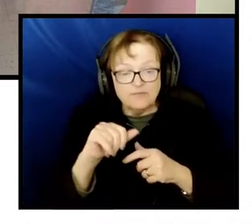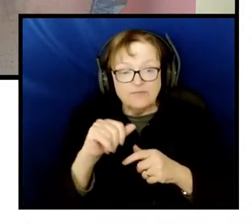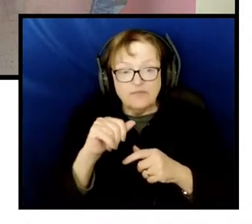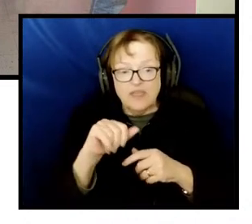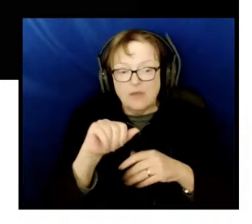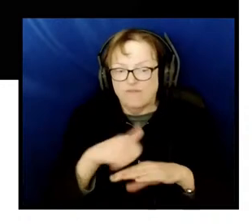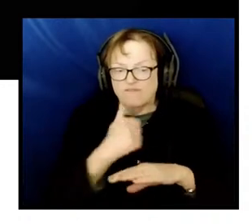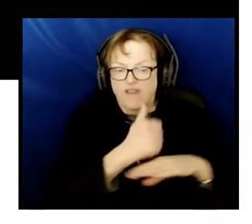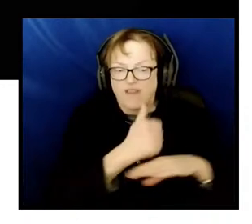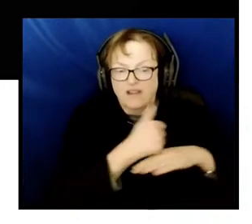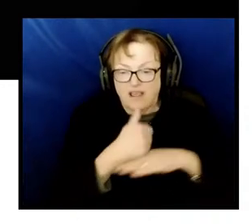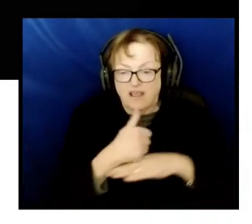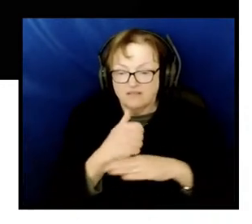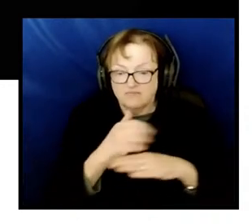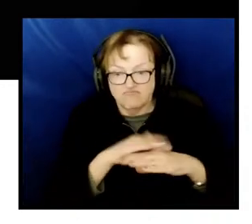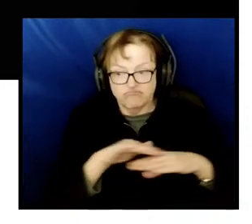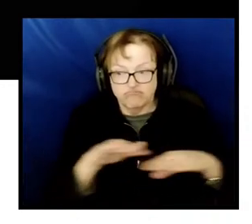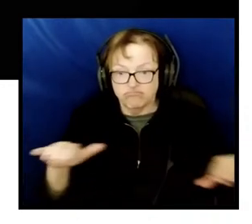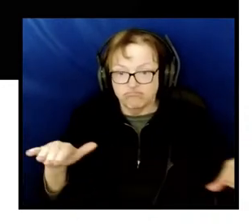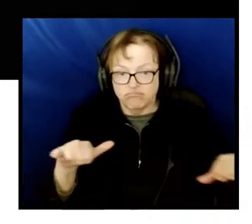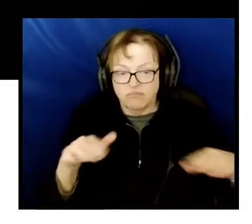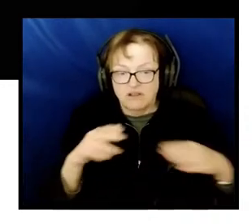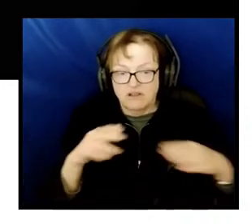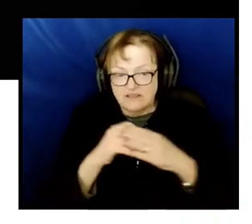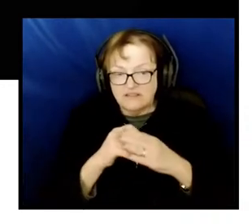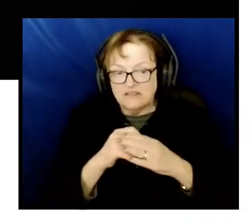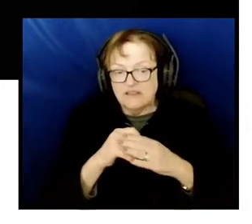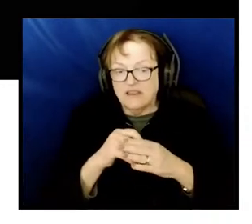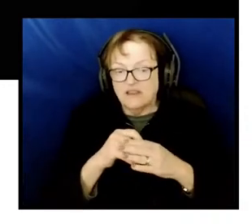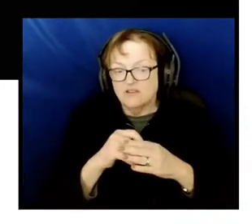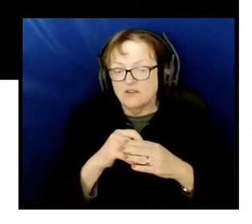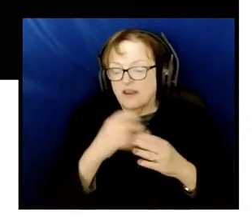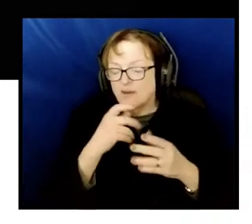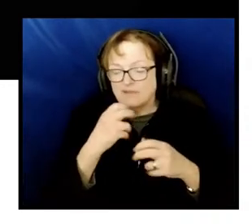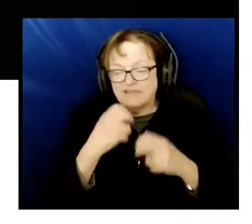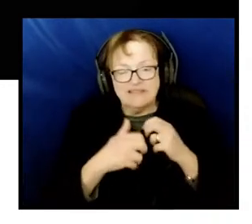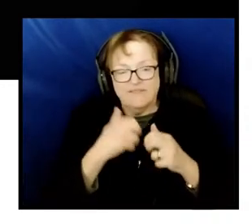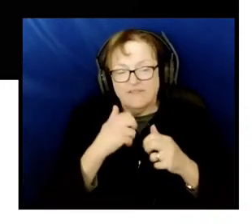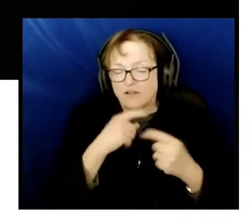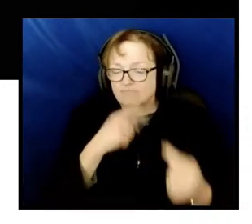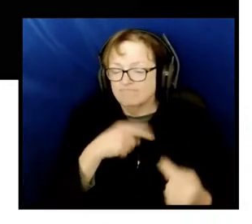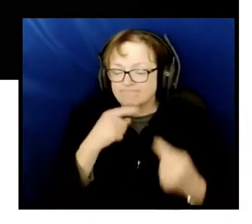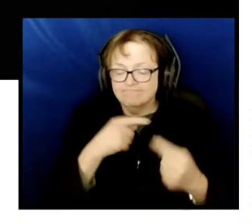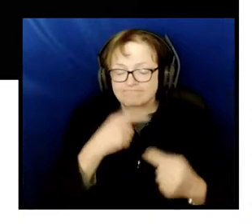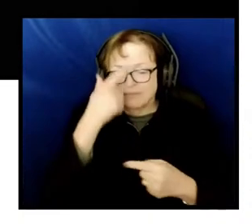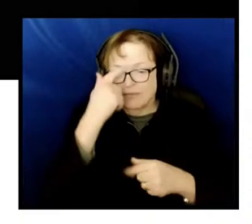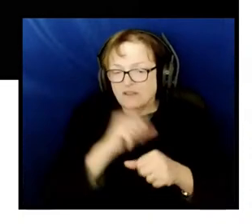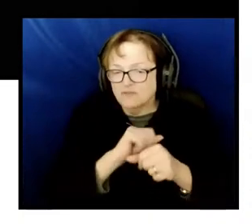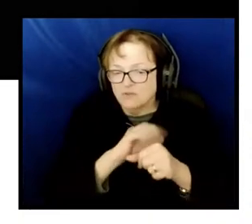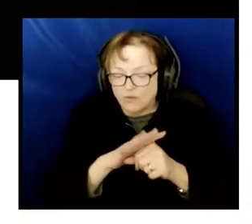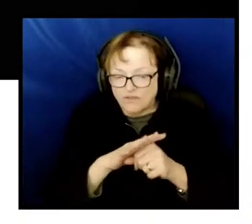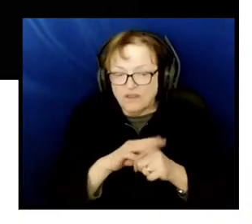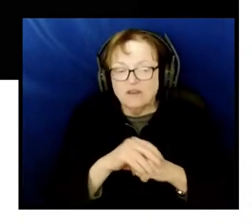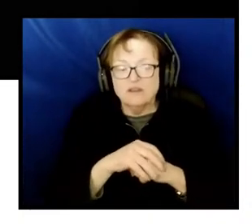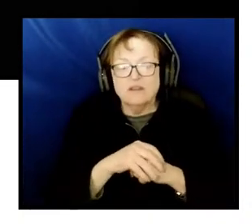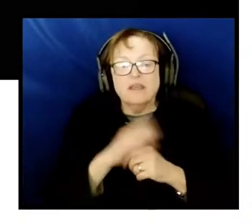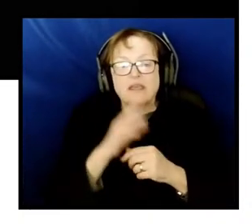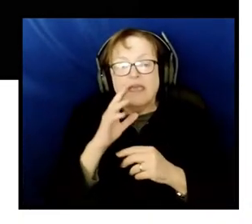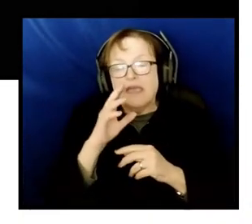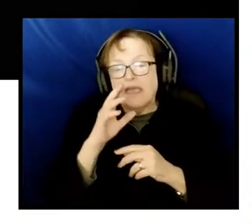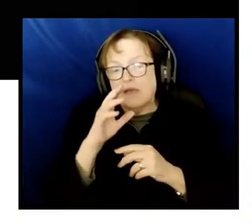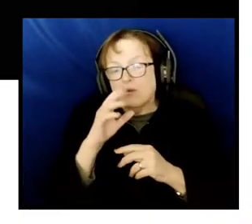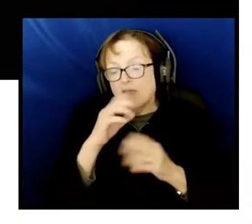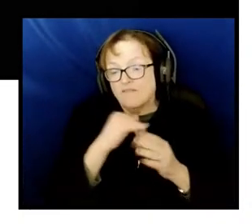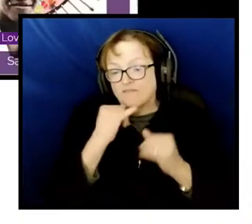We were planning on doing the show there, but we couldn't because of COVID. Throughout the year, thanks to the LP, I was able to participate in panels and